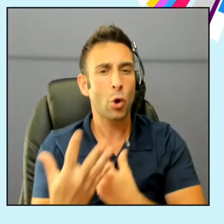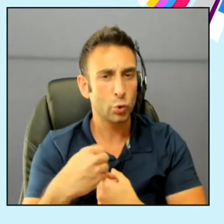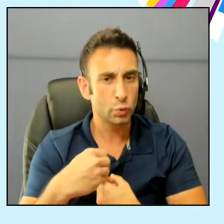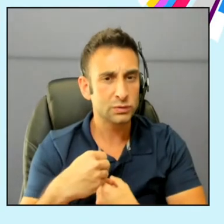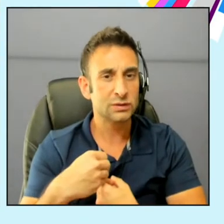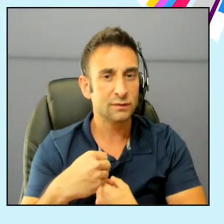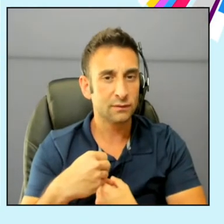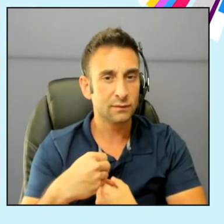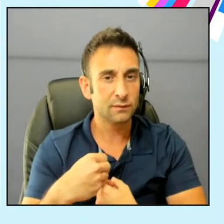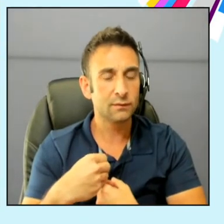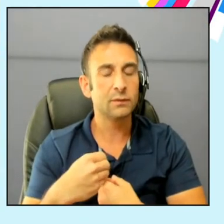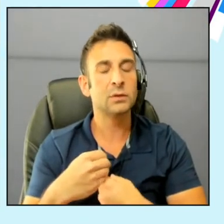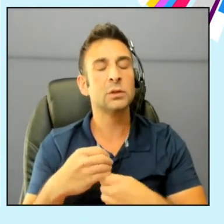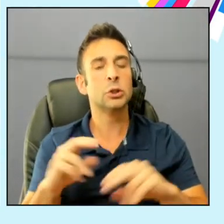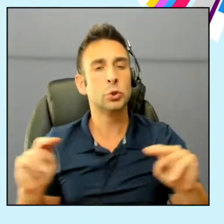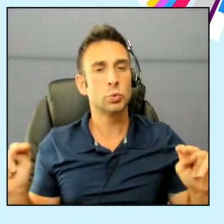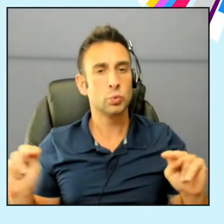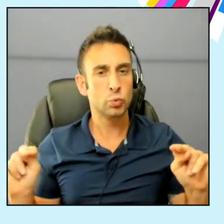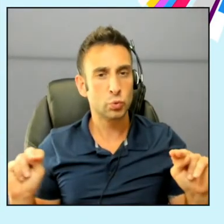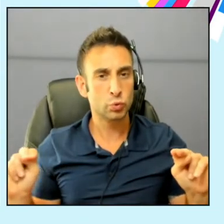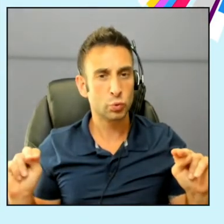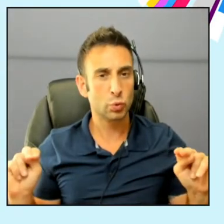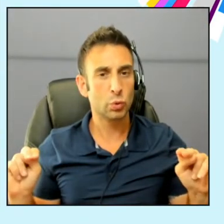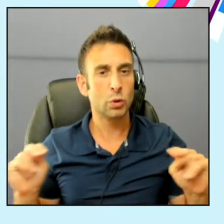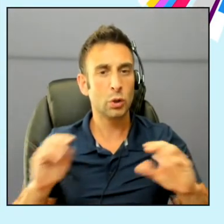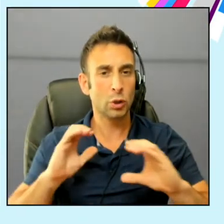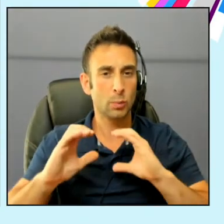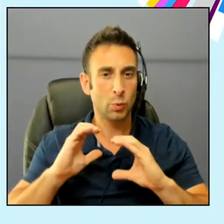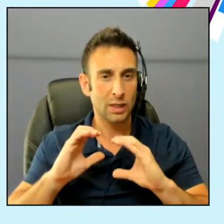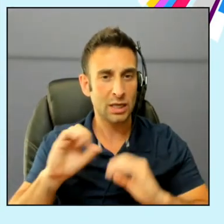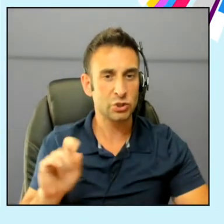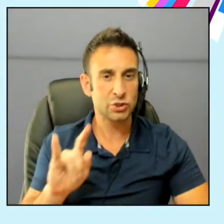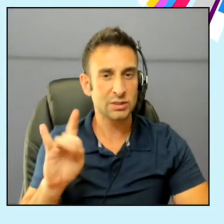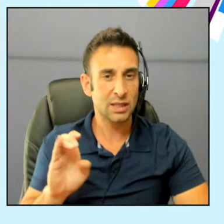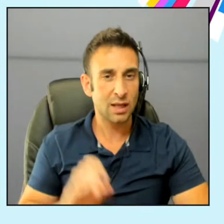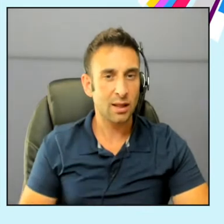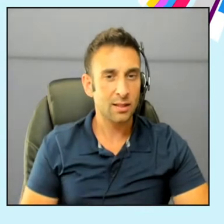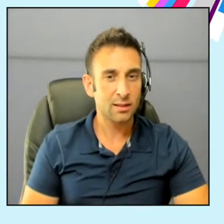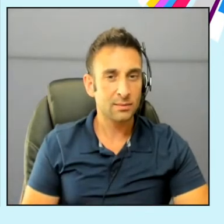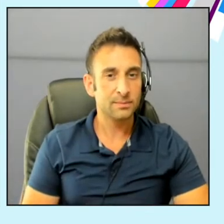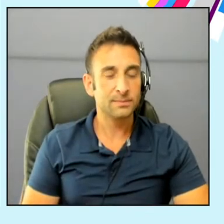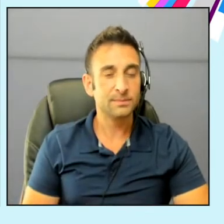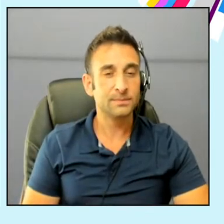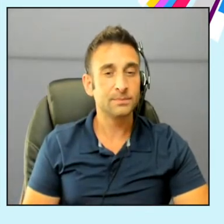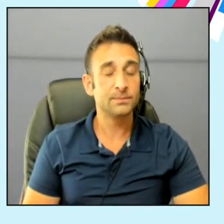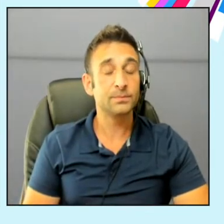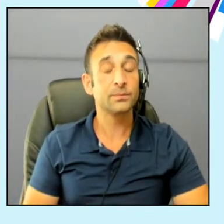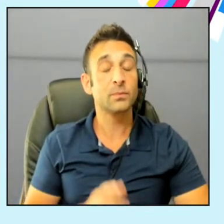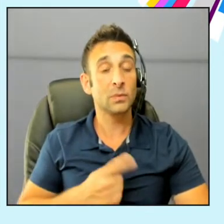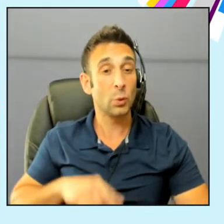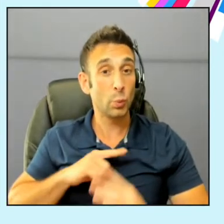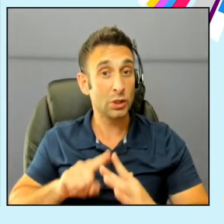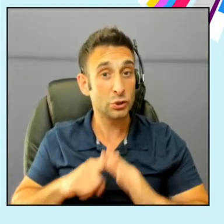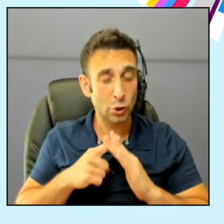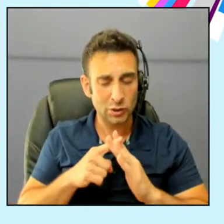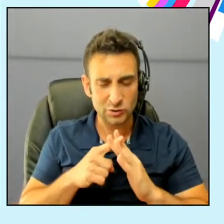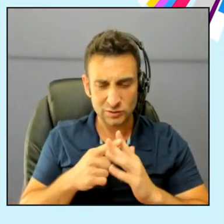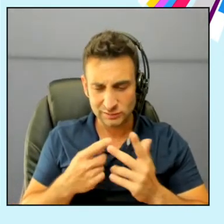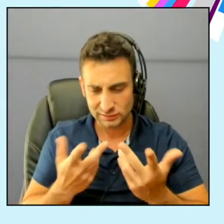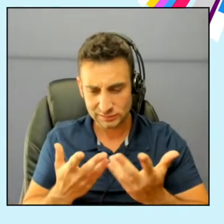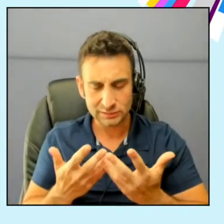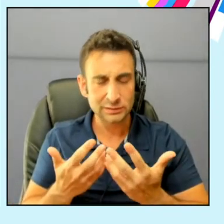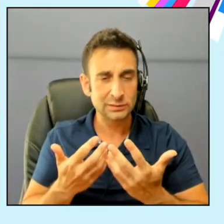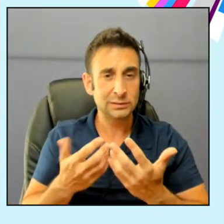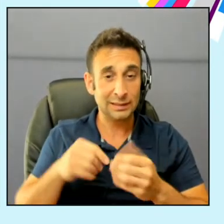gender neutral type of communication style. And when we started to try to dig in internally